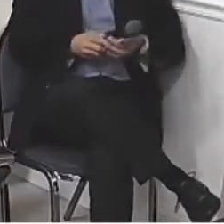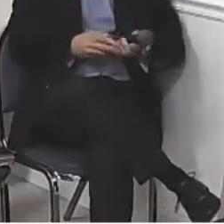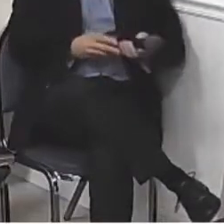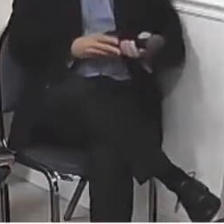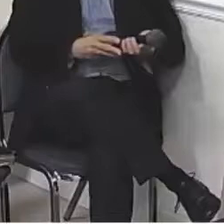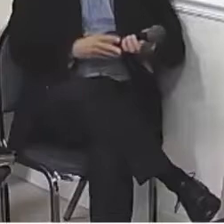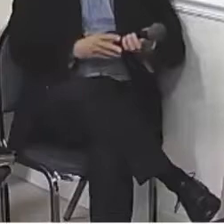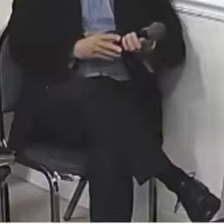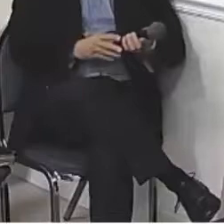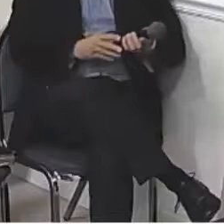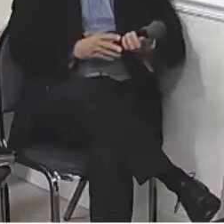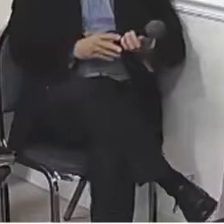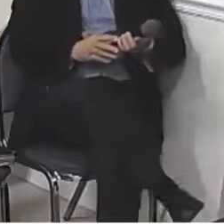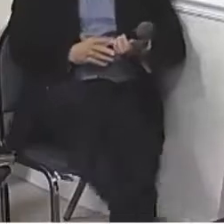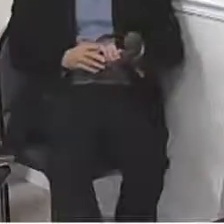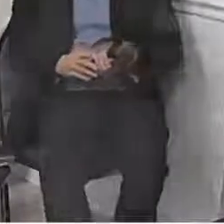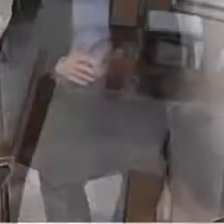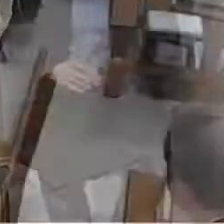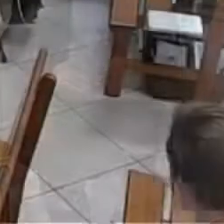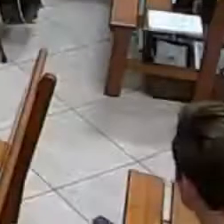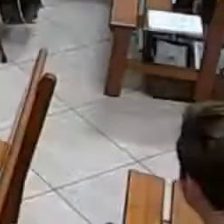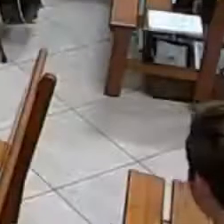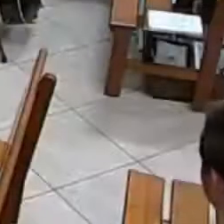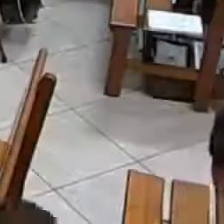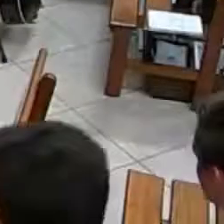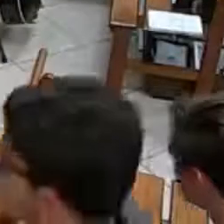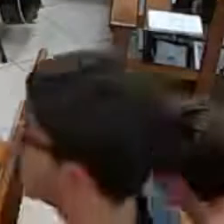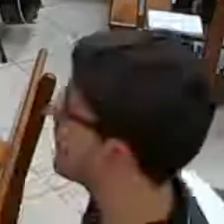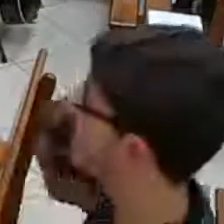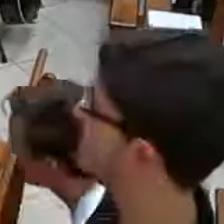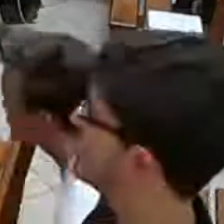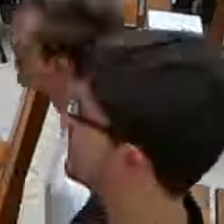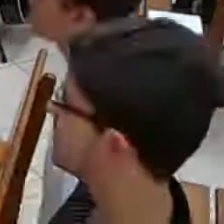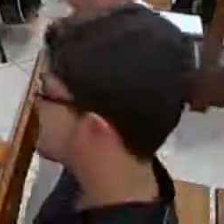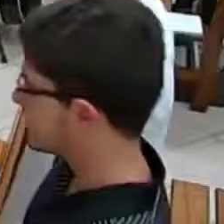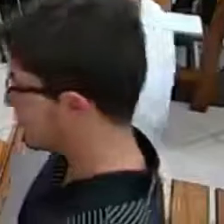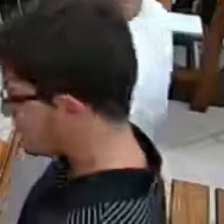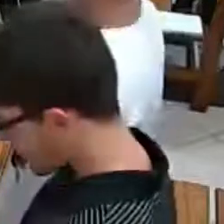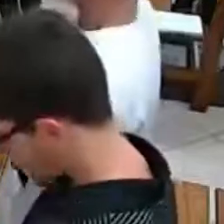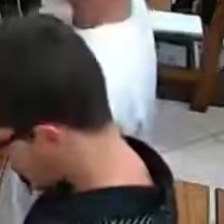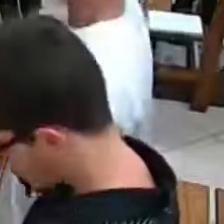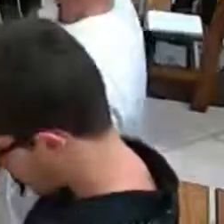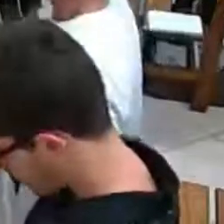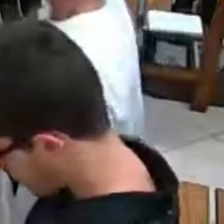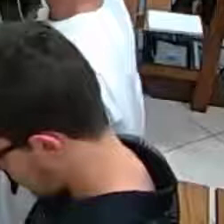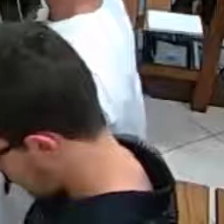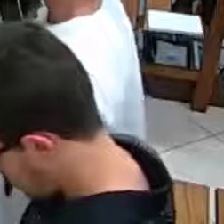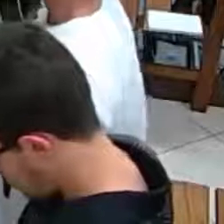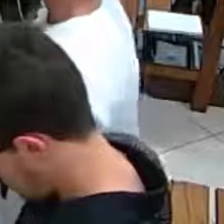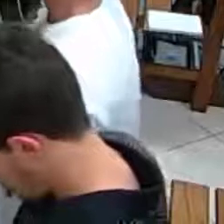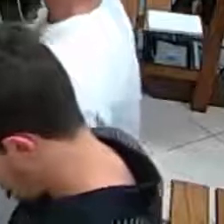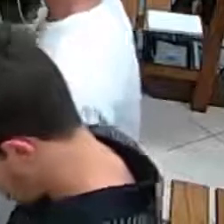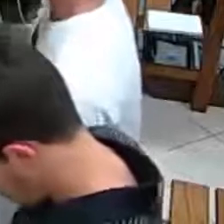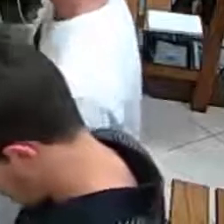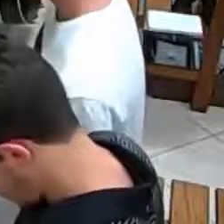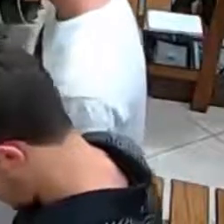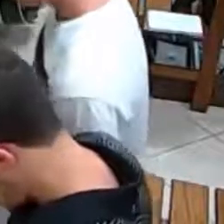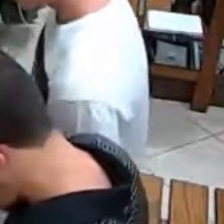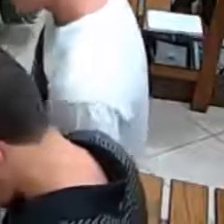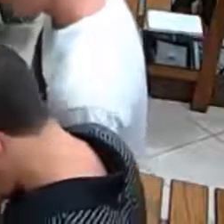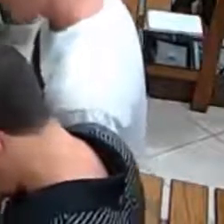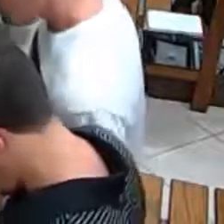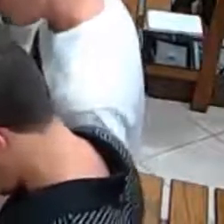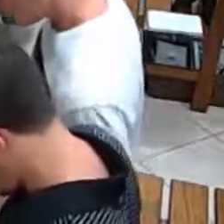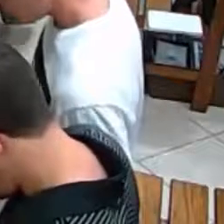run away from the appearance of evil. Let us stand up. Lord, I want to thank you for this seminar, for